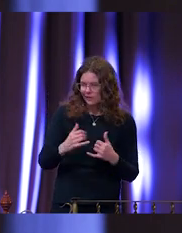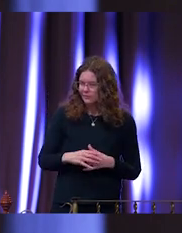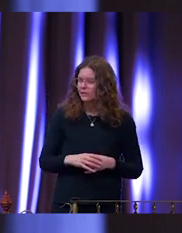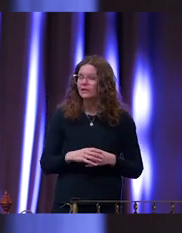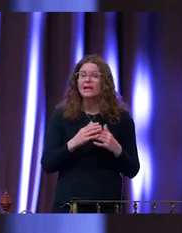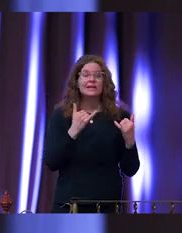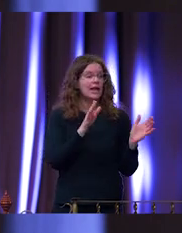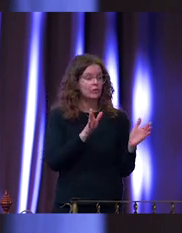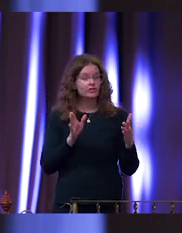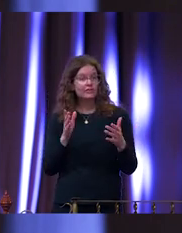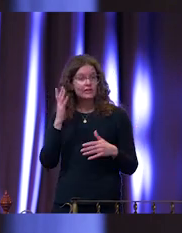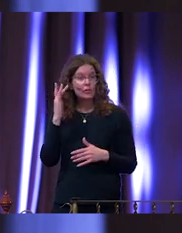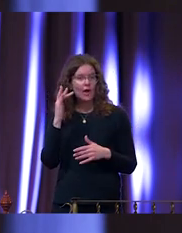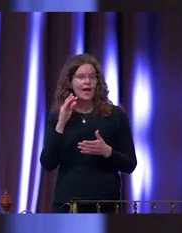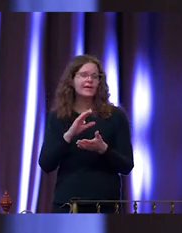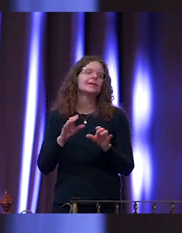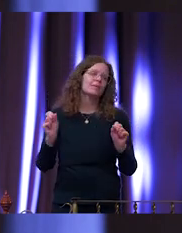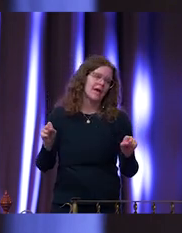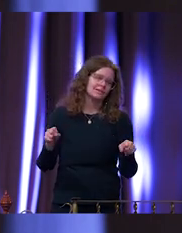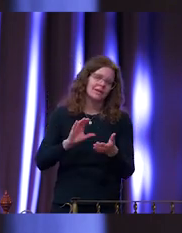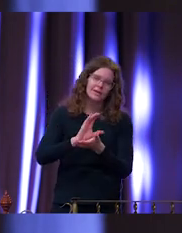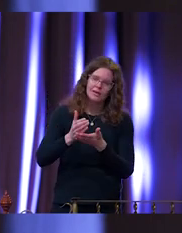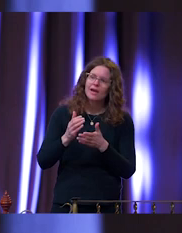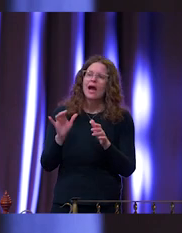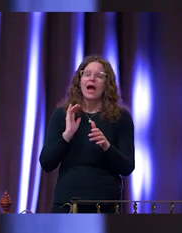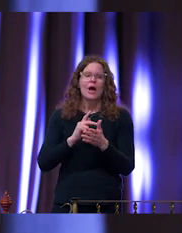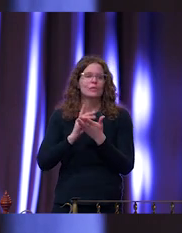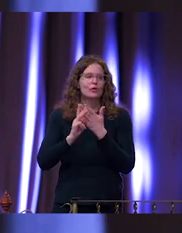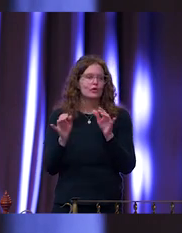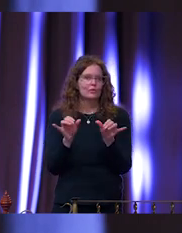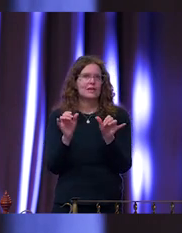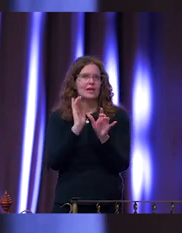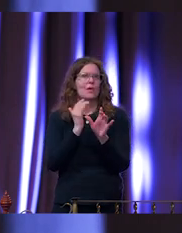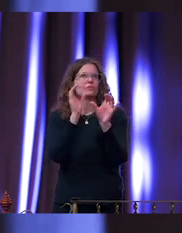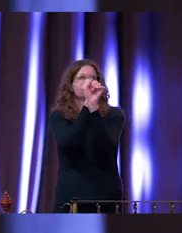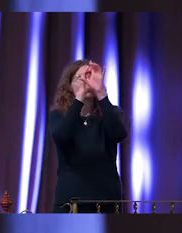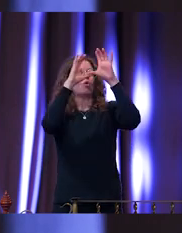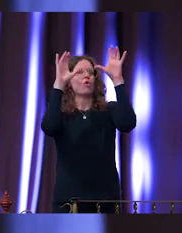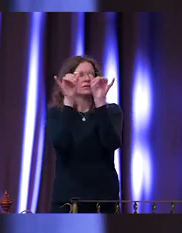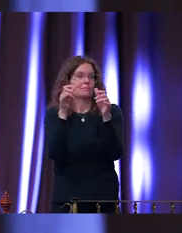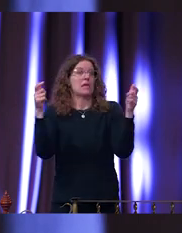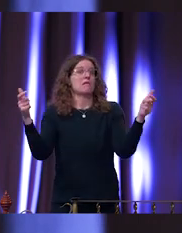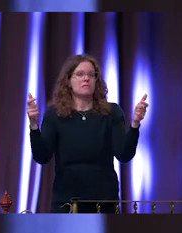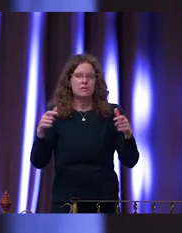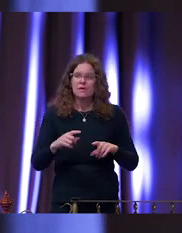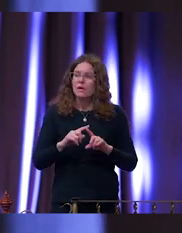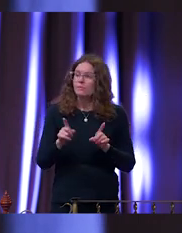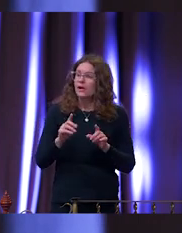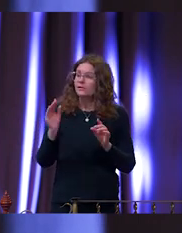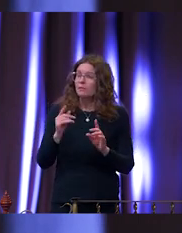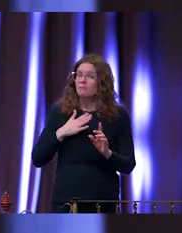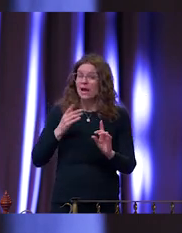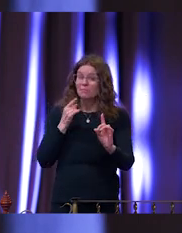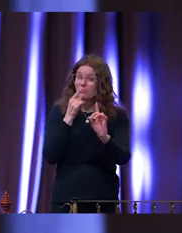that largely because of capacity and the kind of size of the program that we're trying to envision. But the kind of very clear point I want to make,